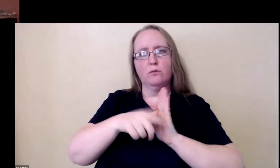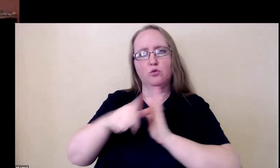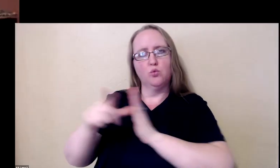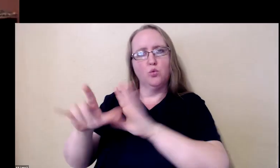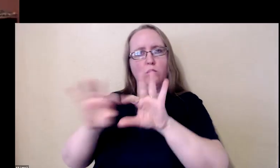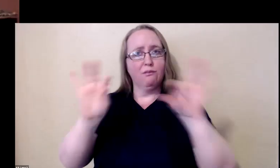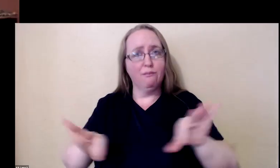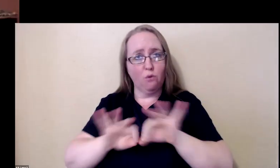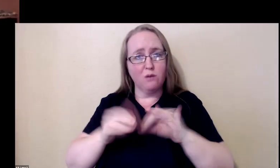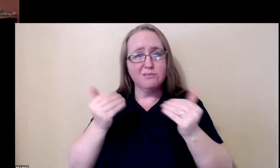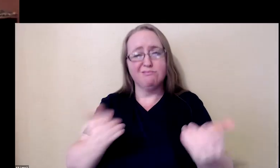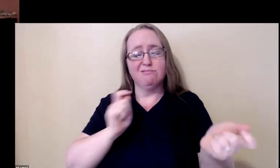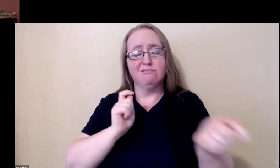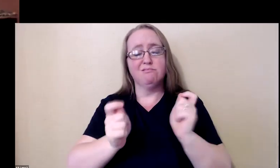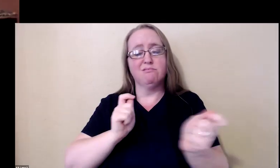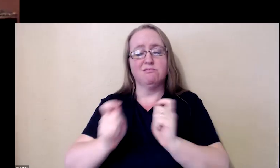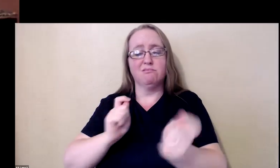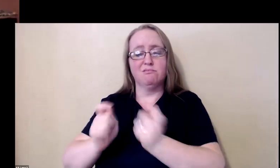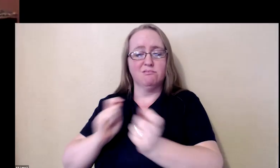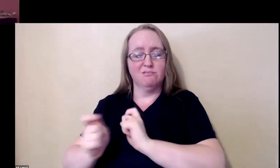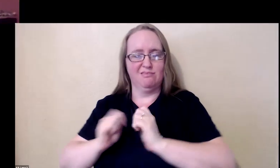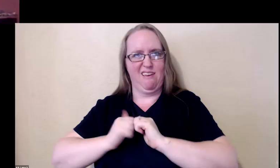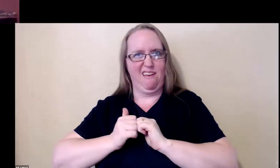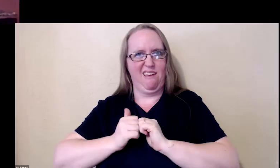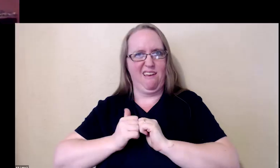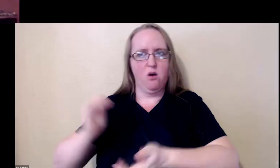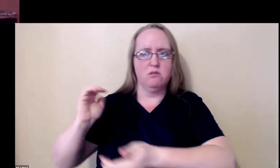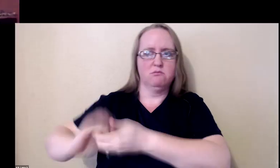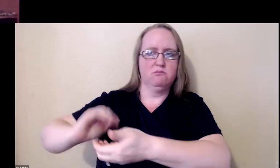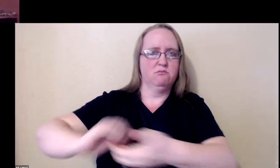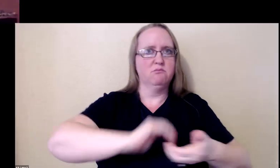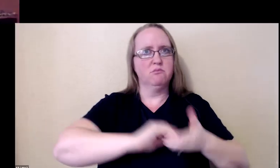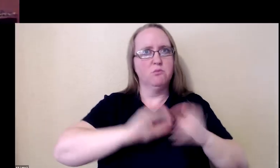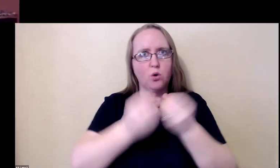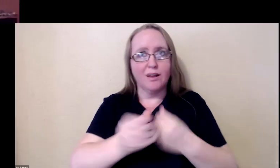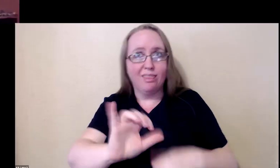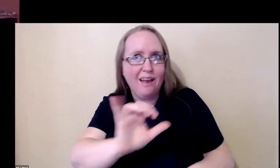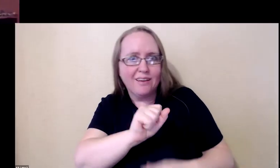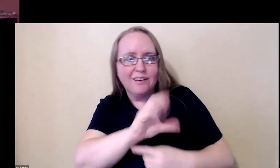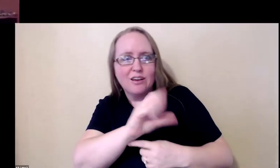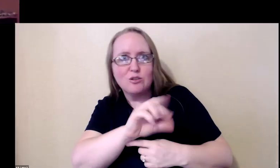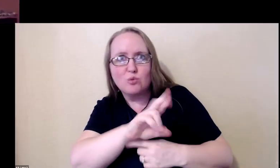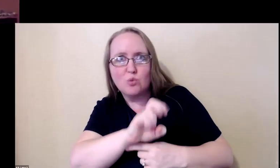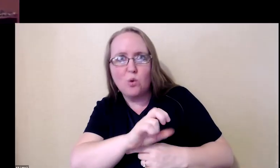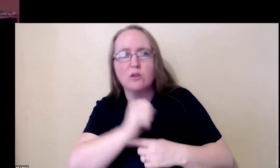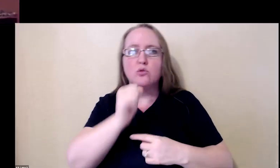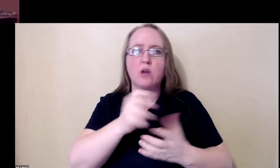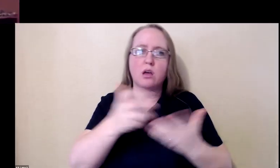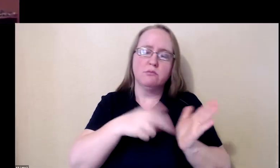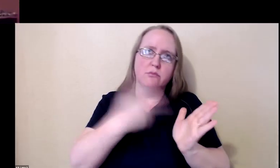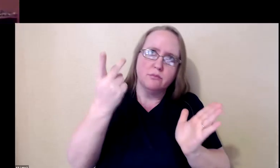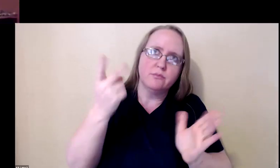makes changes by working with organizations such as SCORE to make it less duplicative and